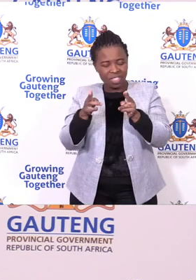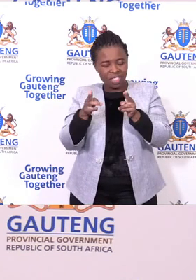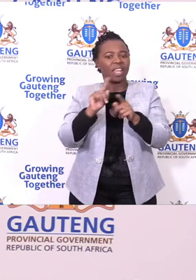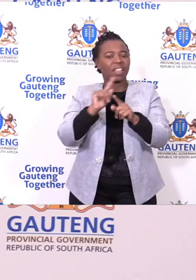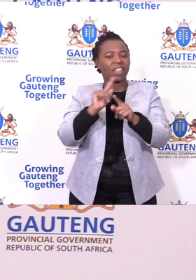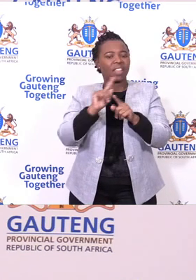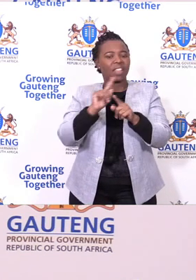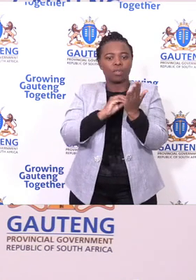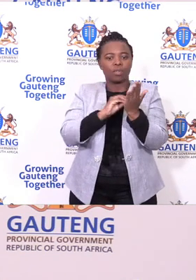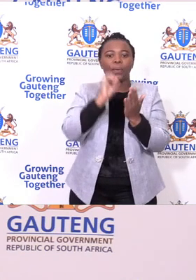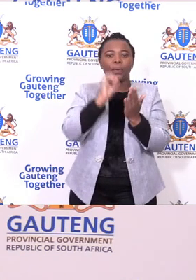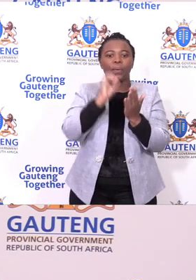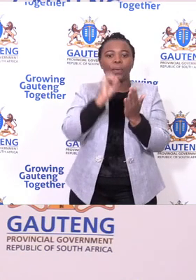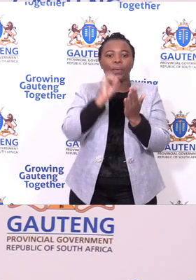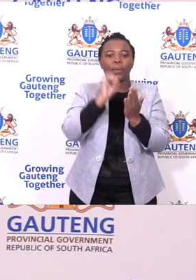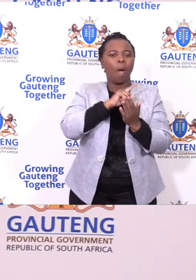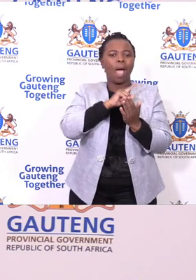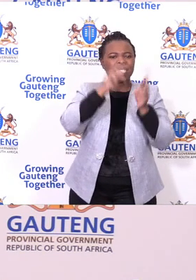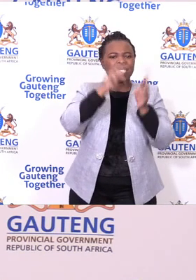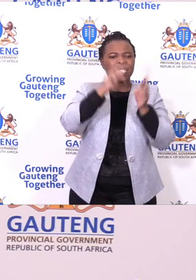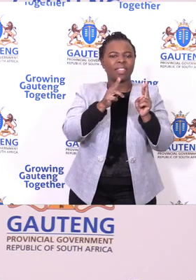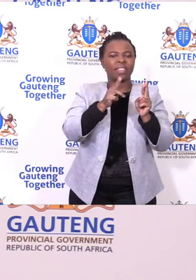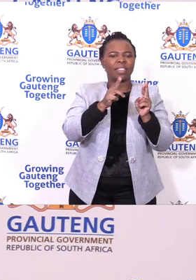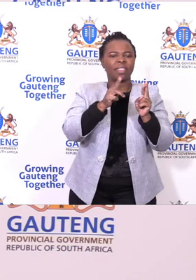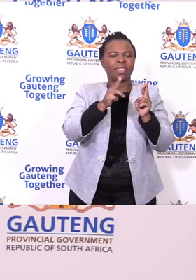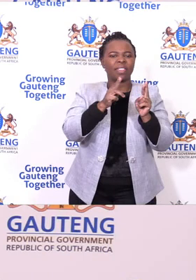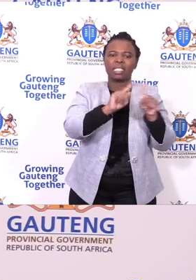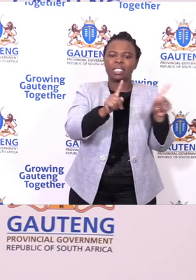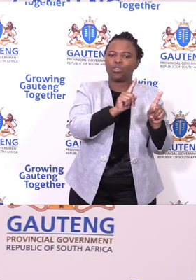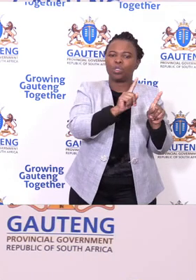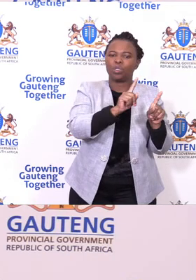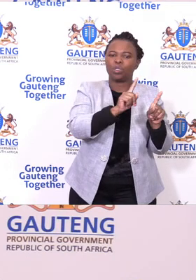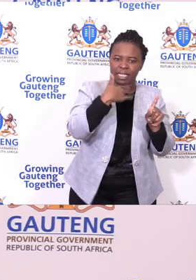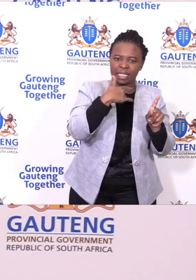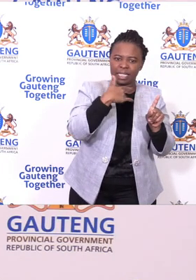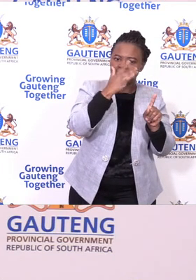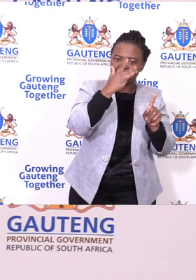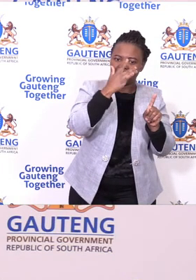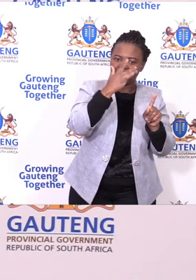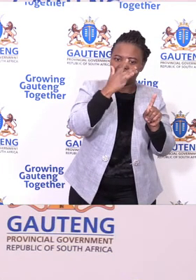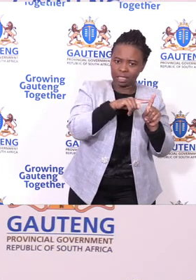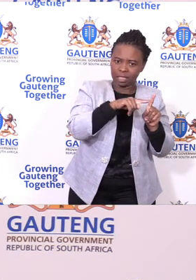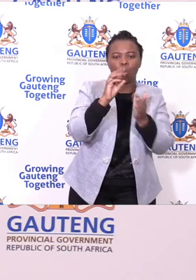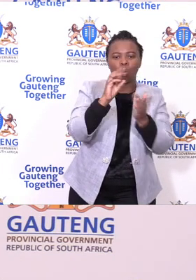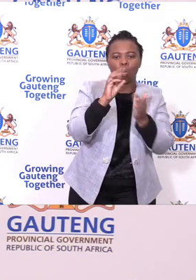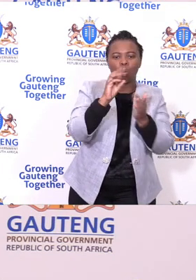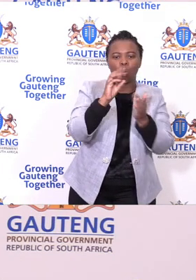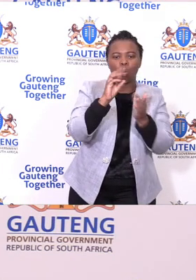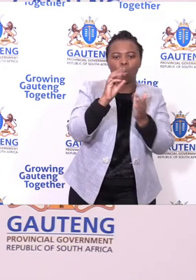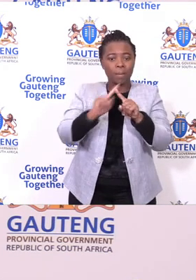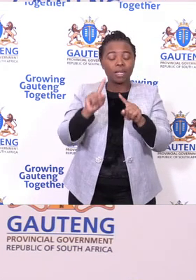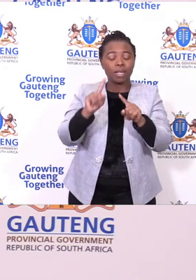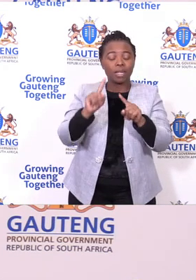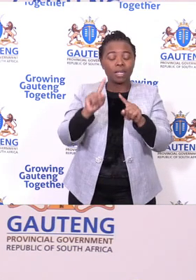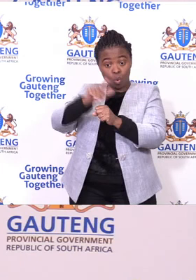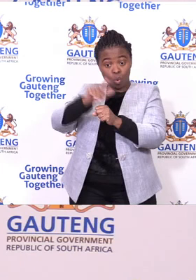undocumented in terms of the cause of death. But in the sense of COVID, most of the deaths do happen in our healthcare facilities, and